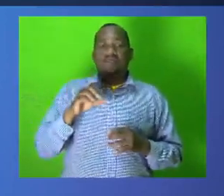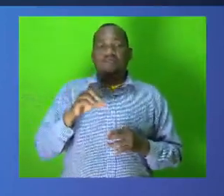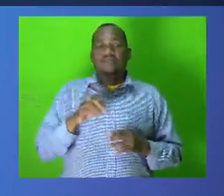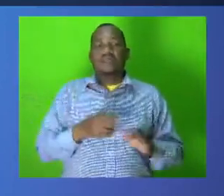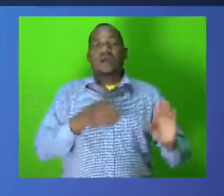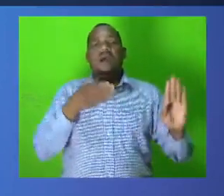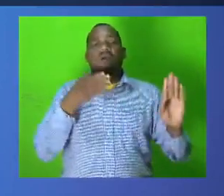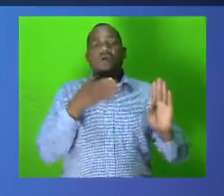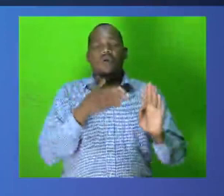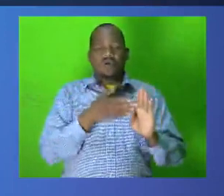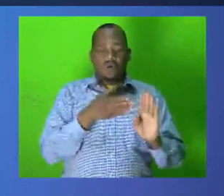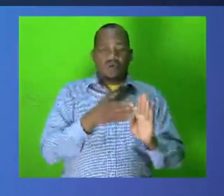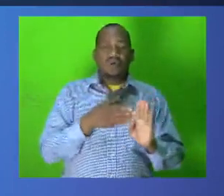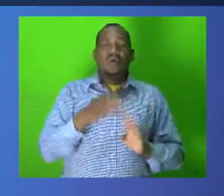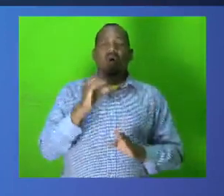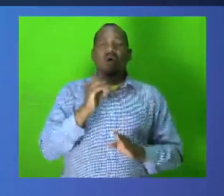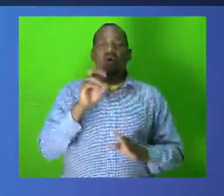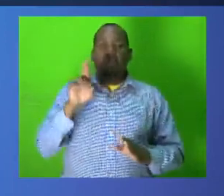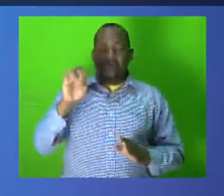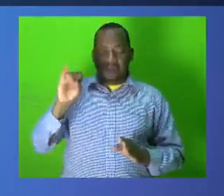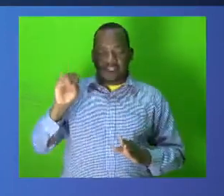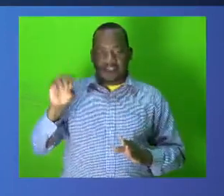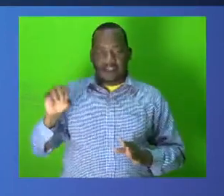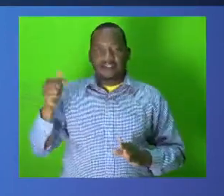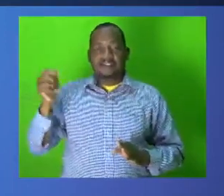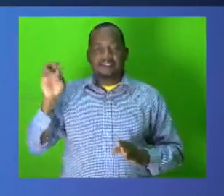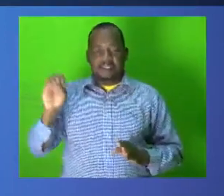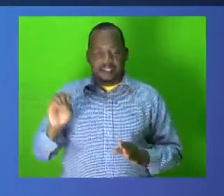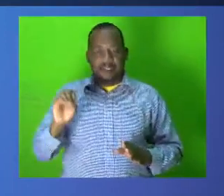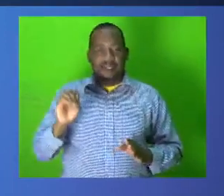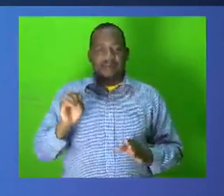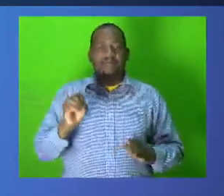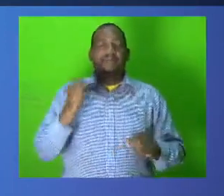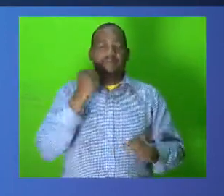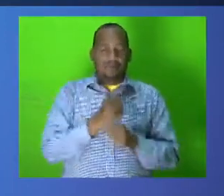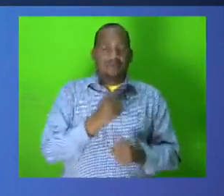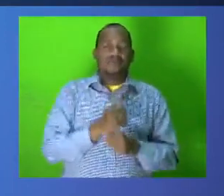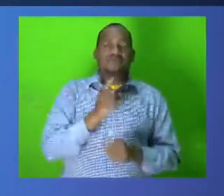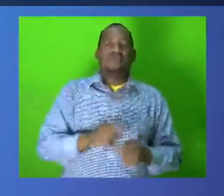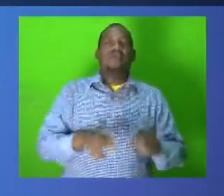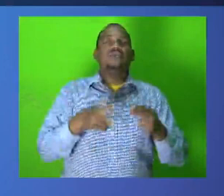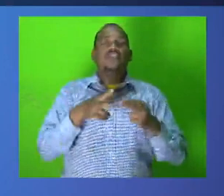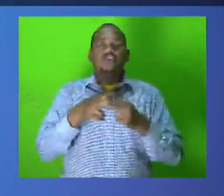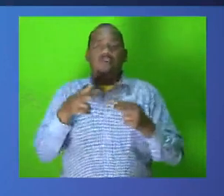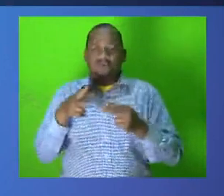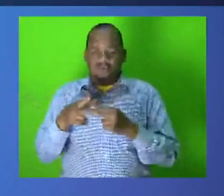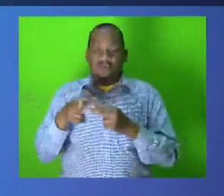purposefully for the solving of problems. So if you conduct research, should be have a condition which can be